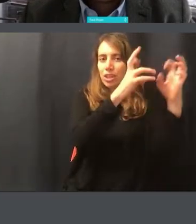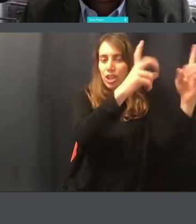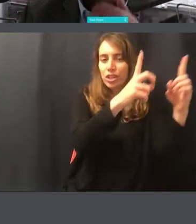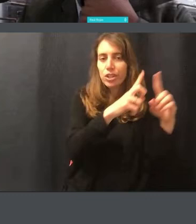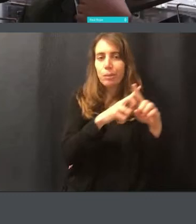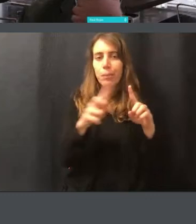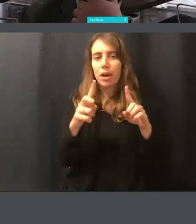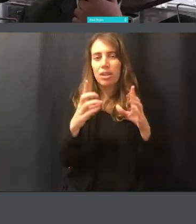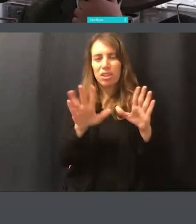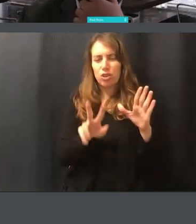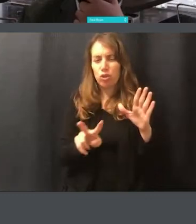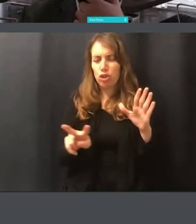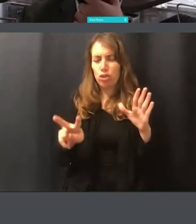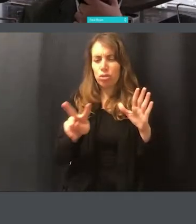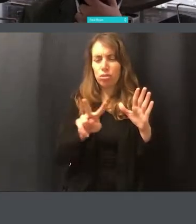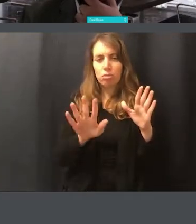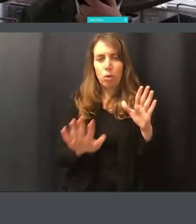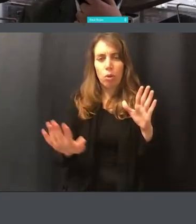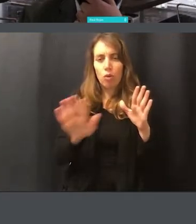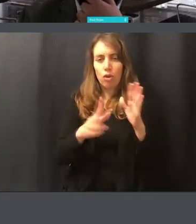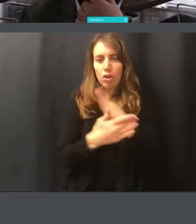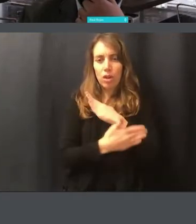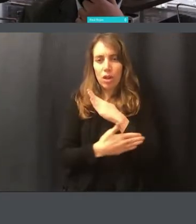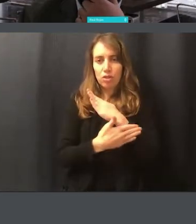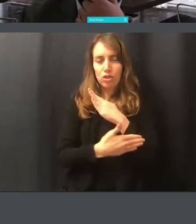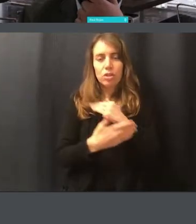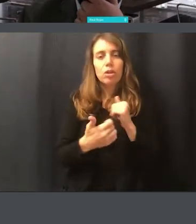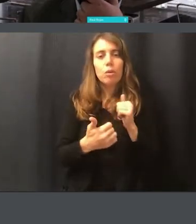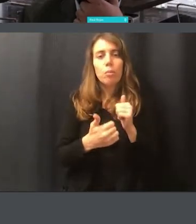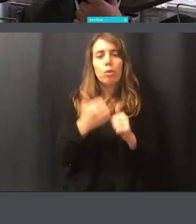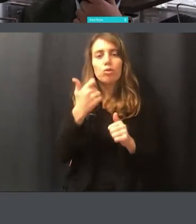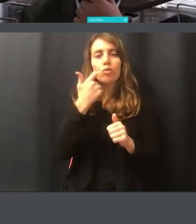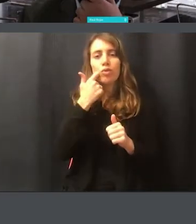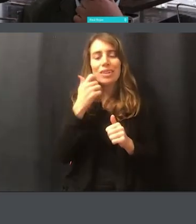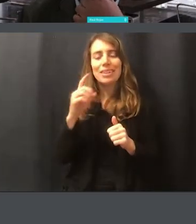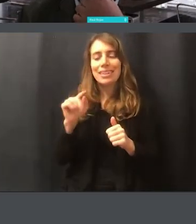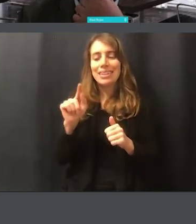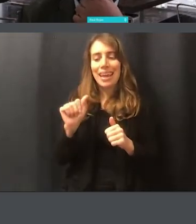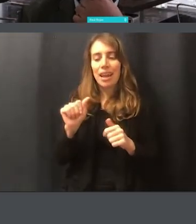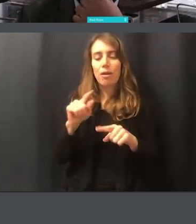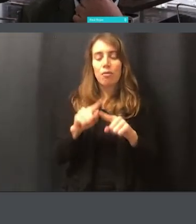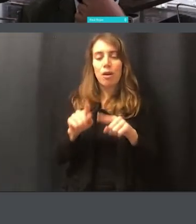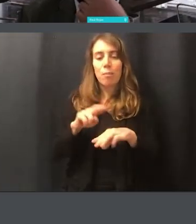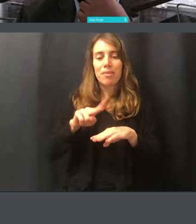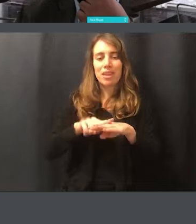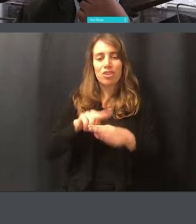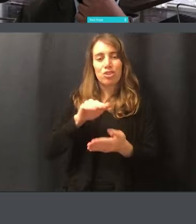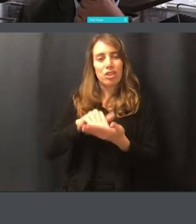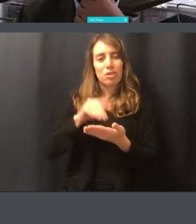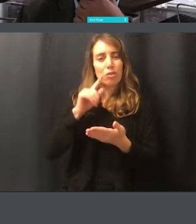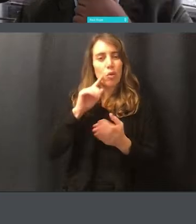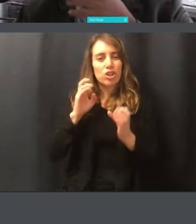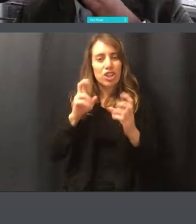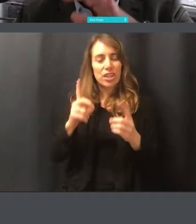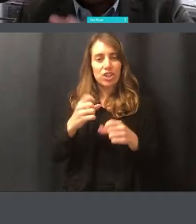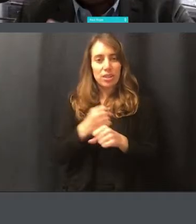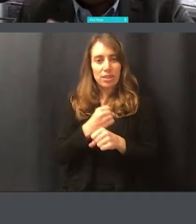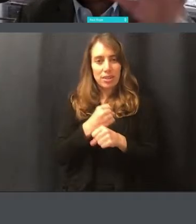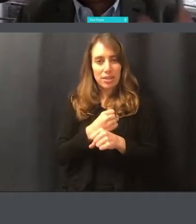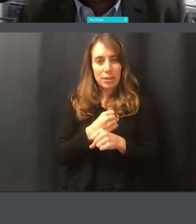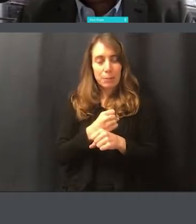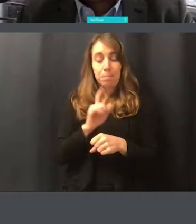is the latest data from the National Center for Education Statistics. So the